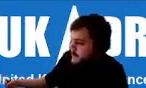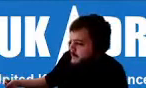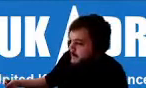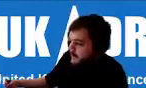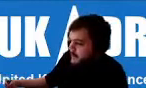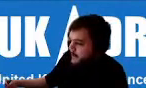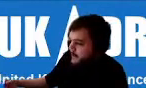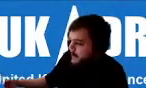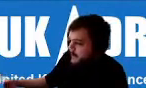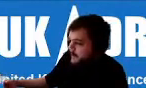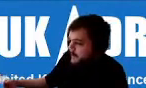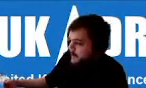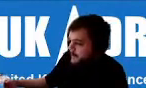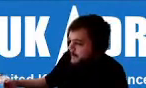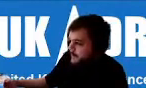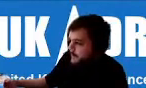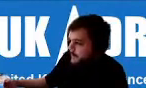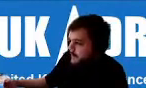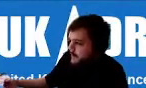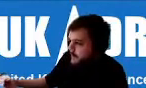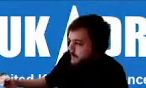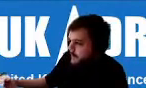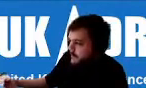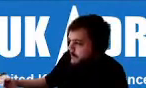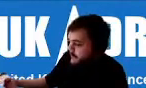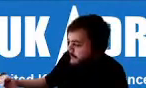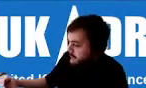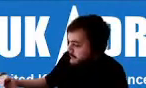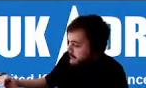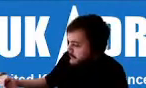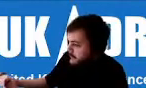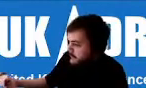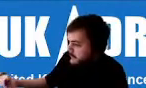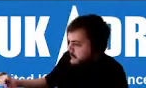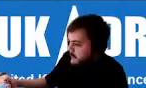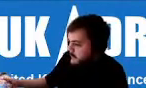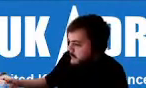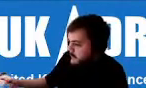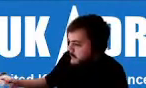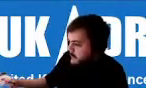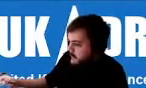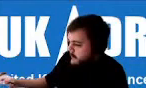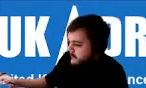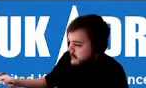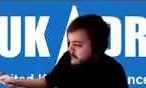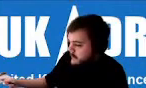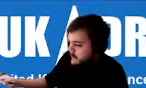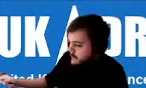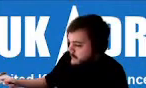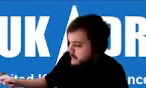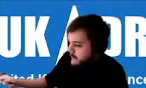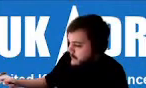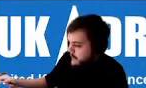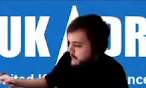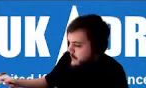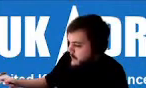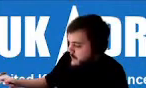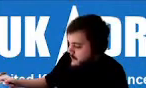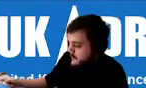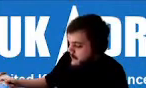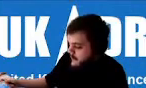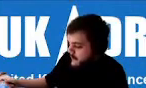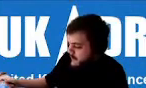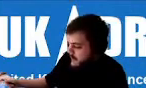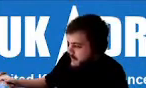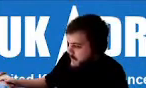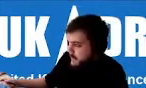in the field and has this strong commitment. And I think we have a lot to learn from that. And I'm very thankful for that